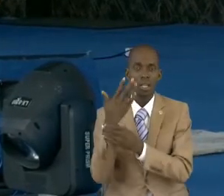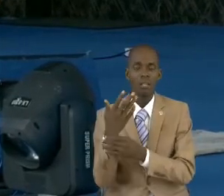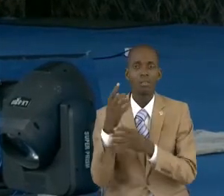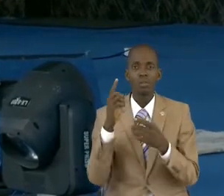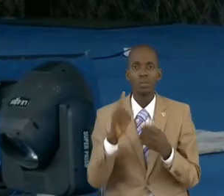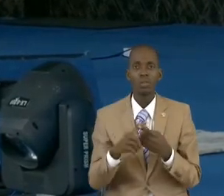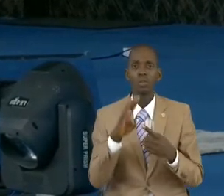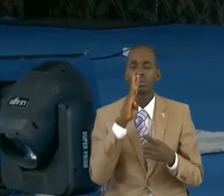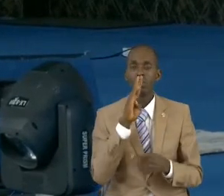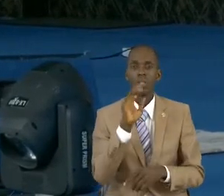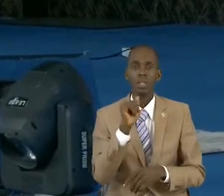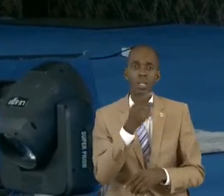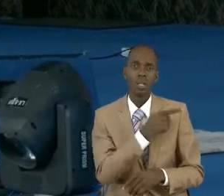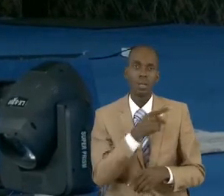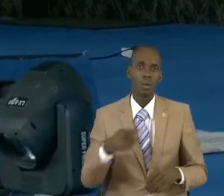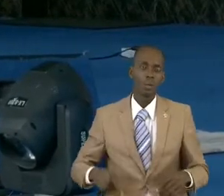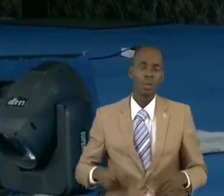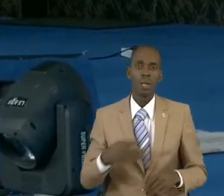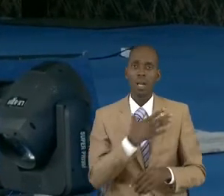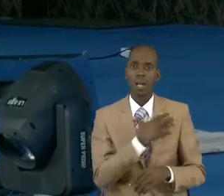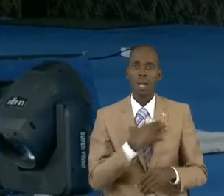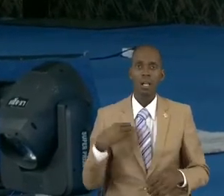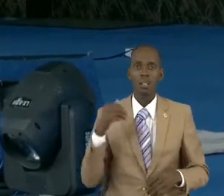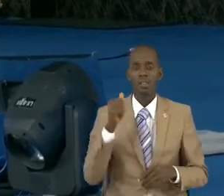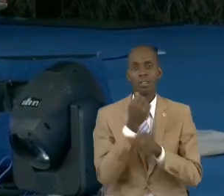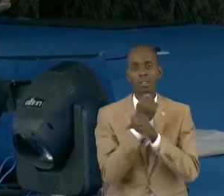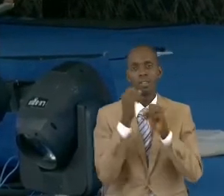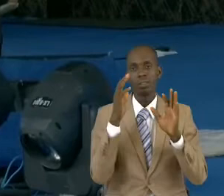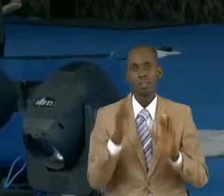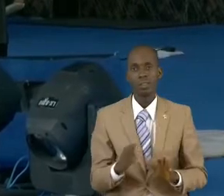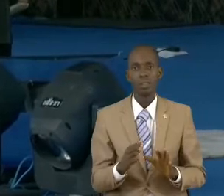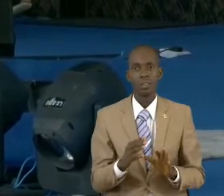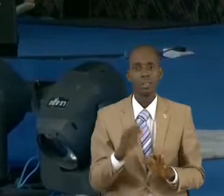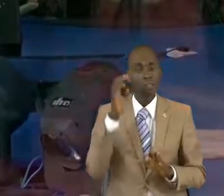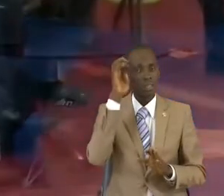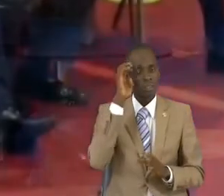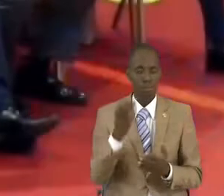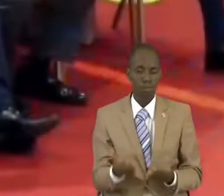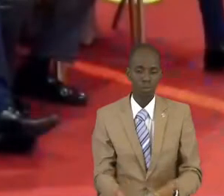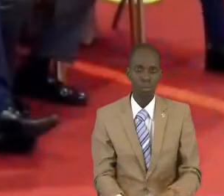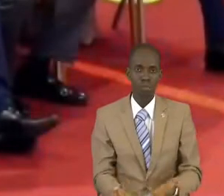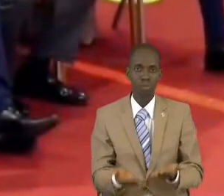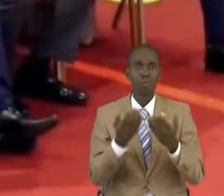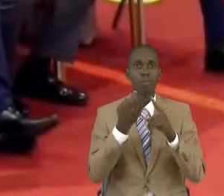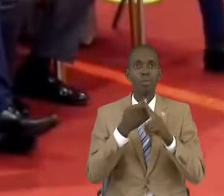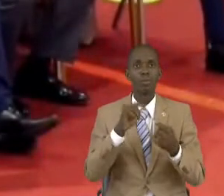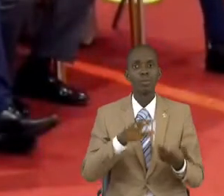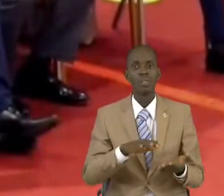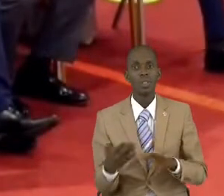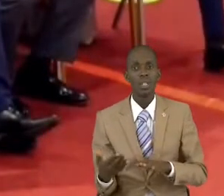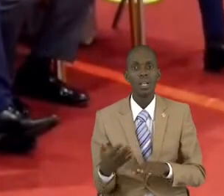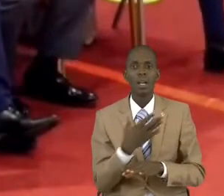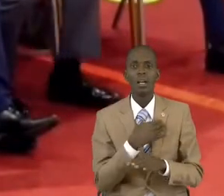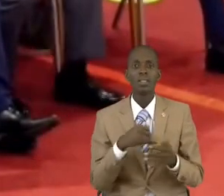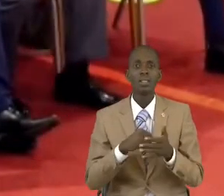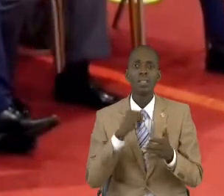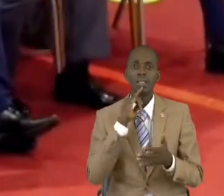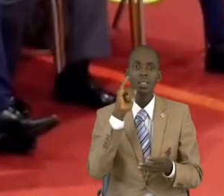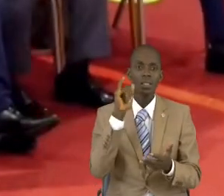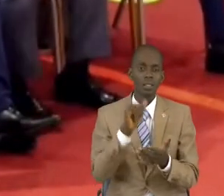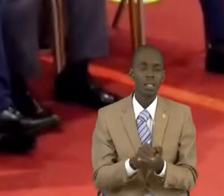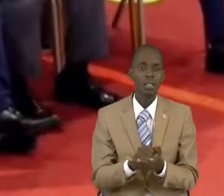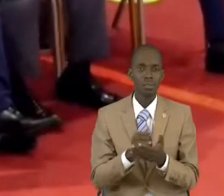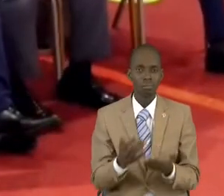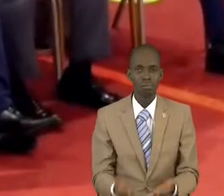prince and a savior. He rose from the dead, and it is that